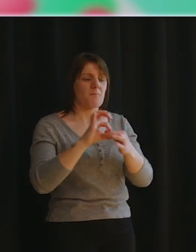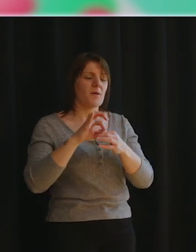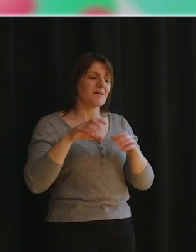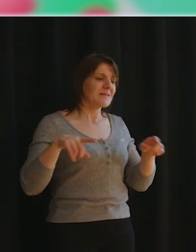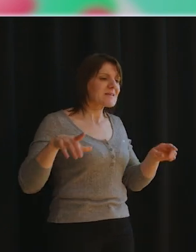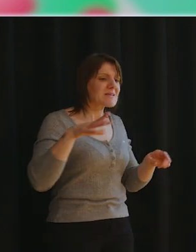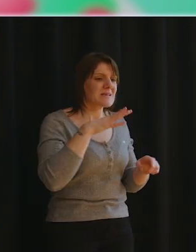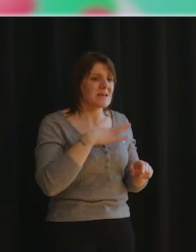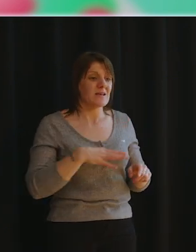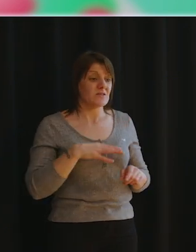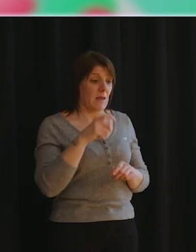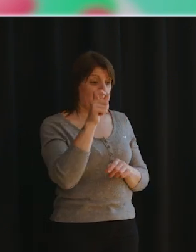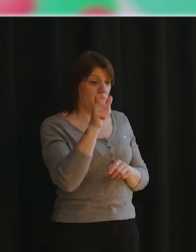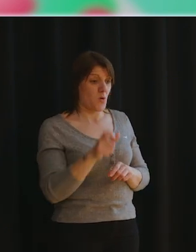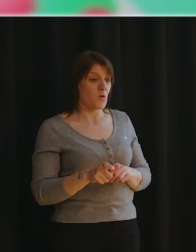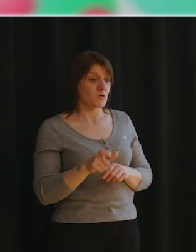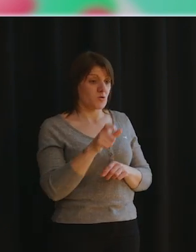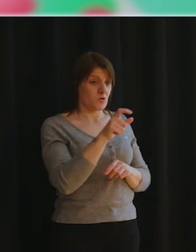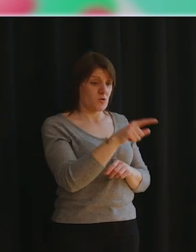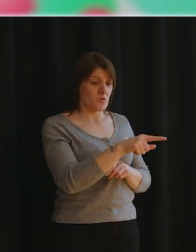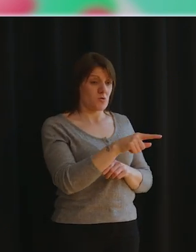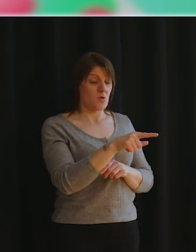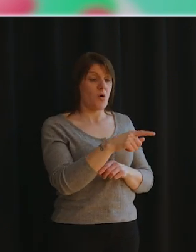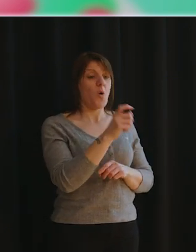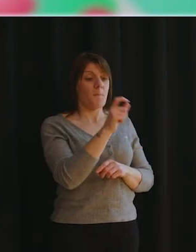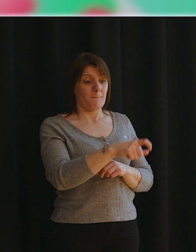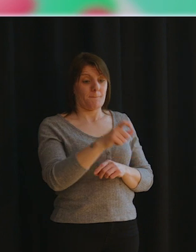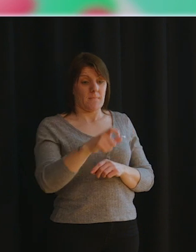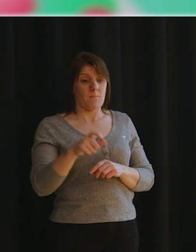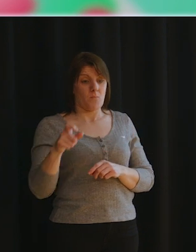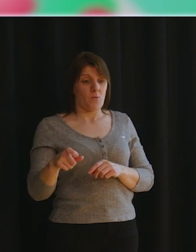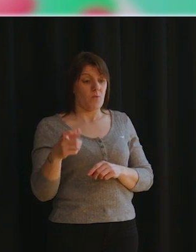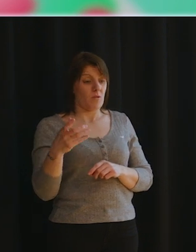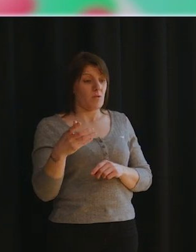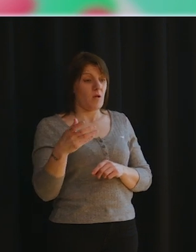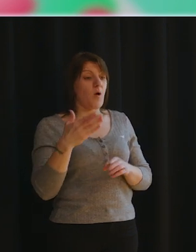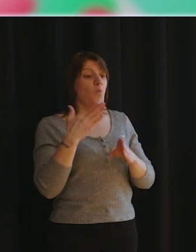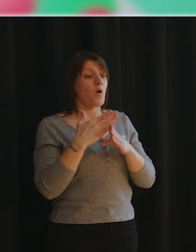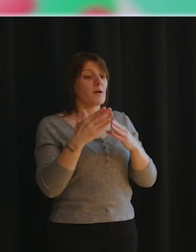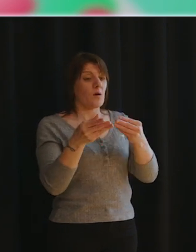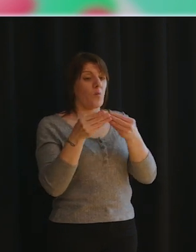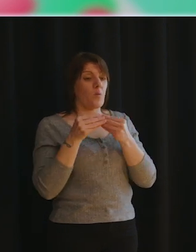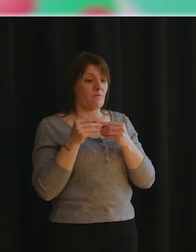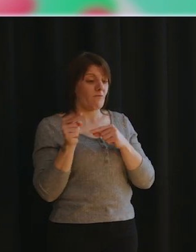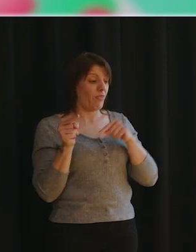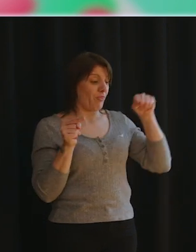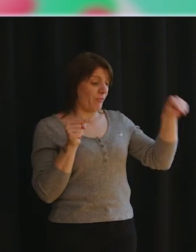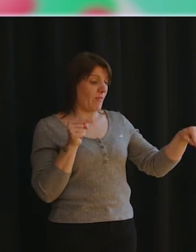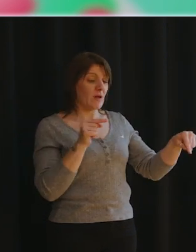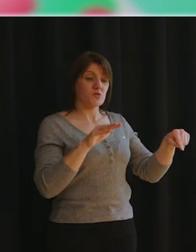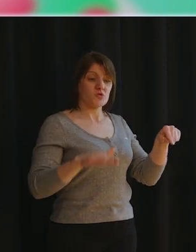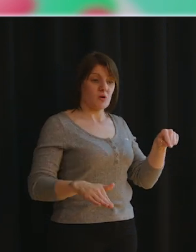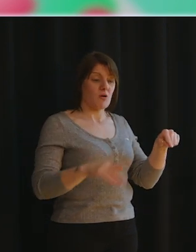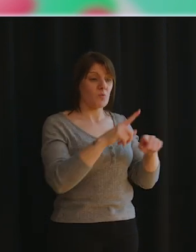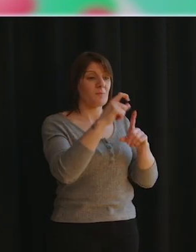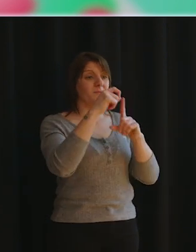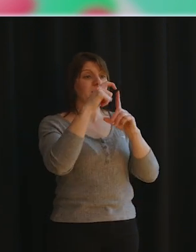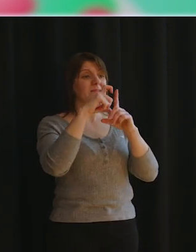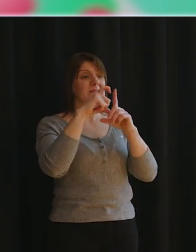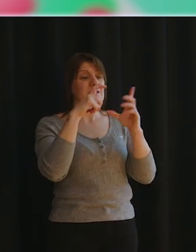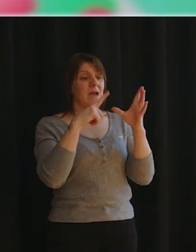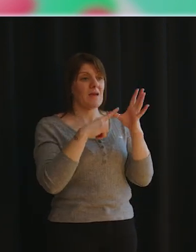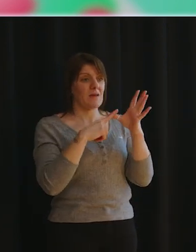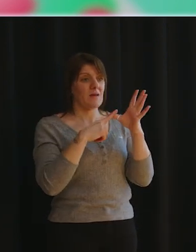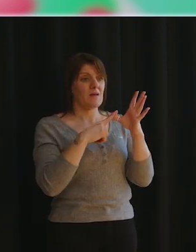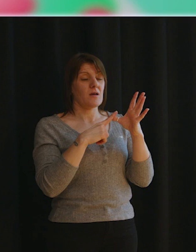the person who is, or the people who are working with the child with PDA,